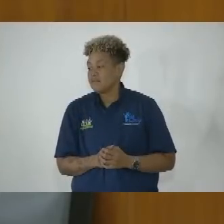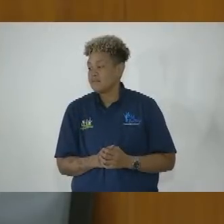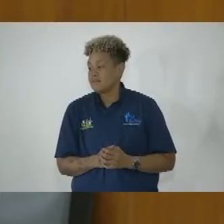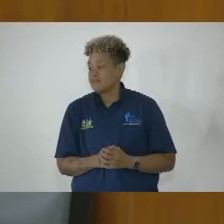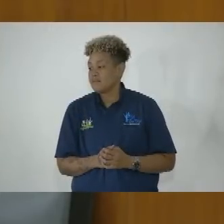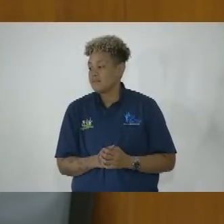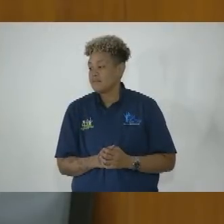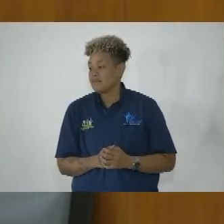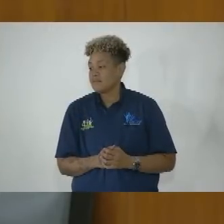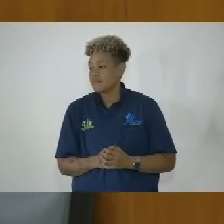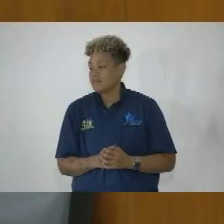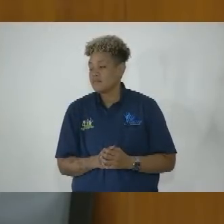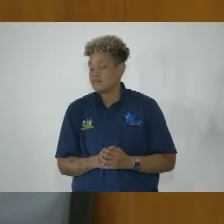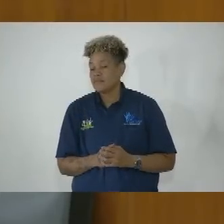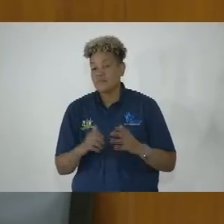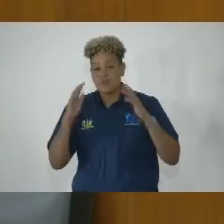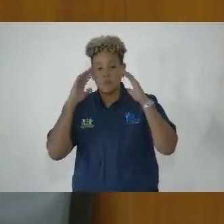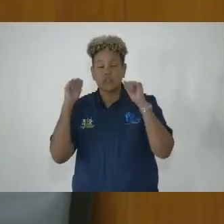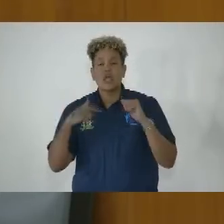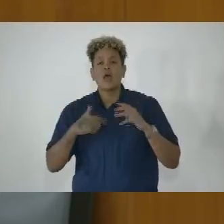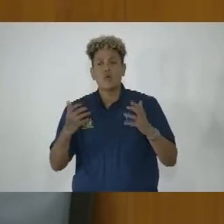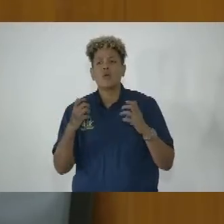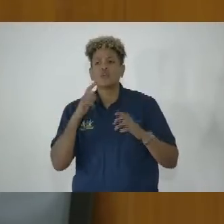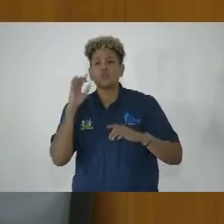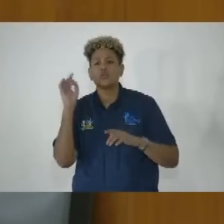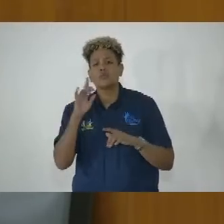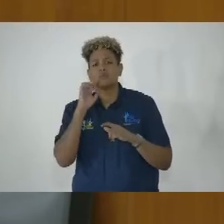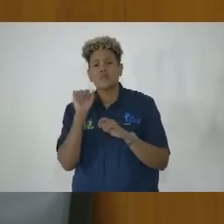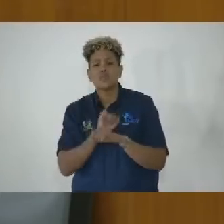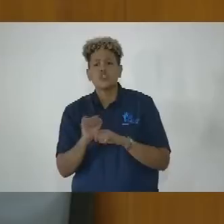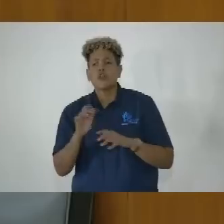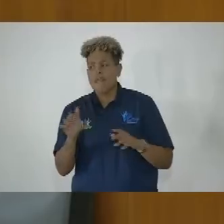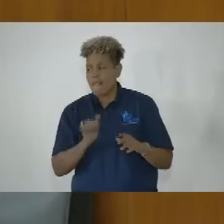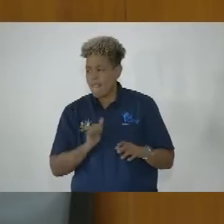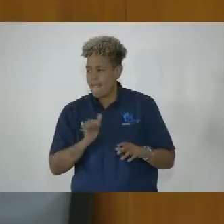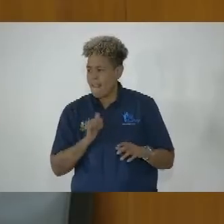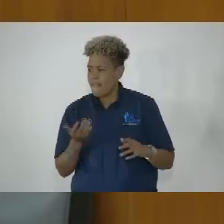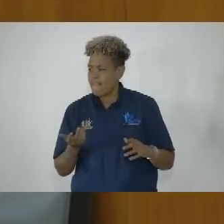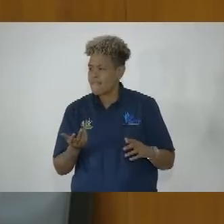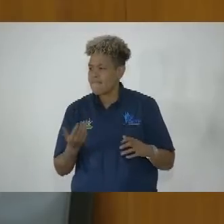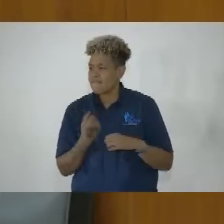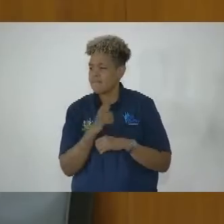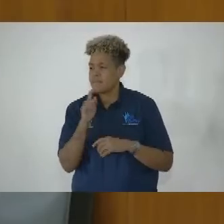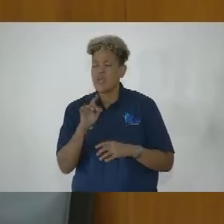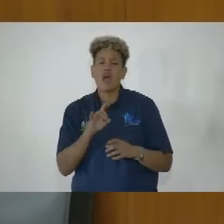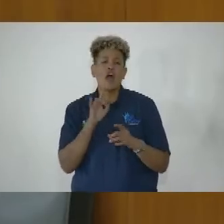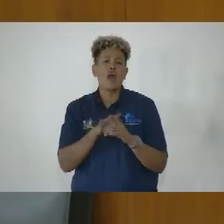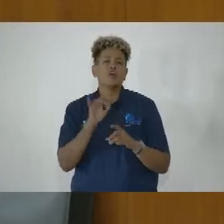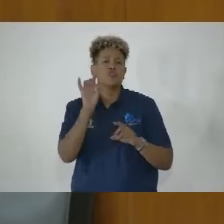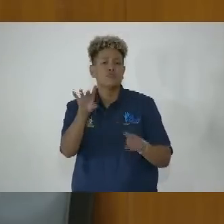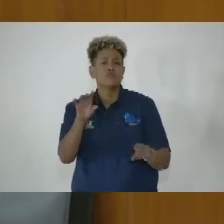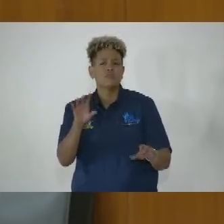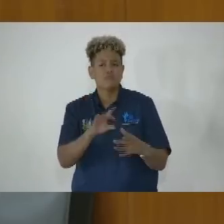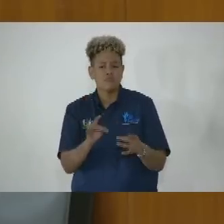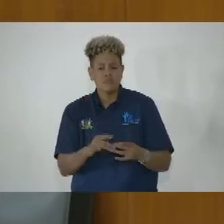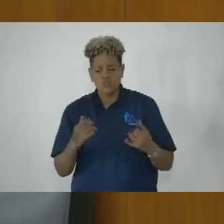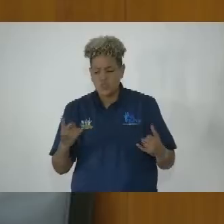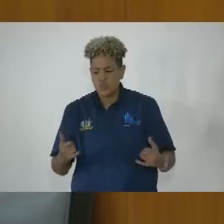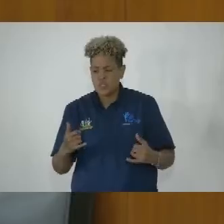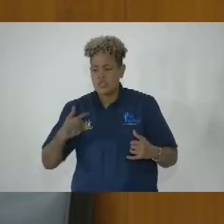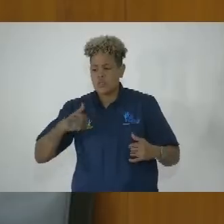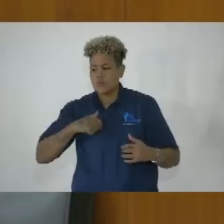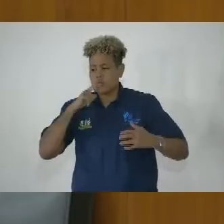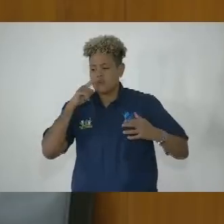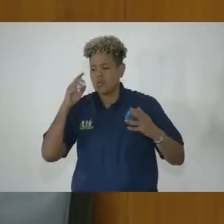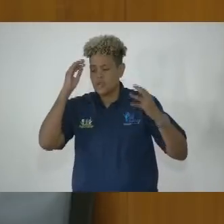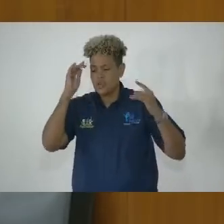And so, Mr. President, I just wanted to make sure that I made that contribution as we